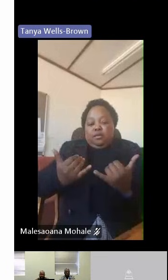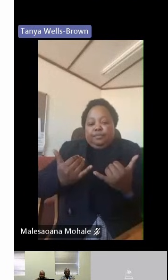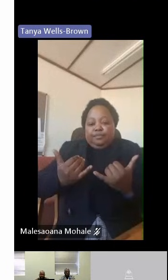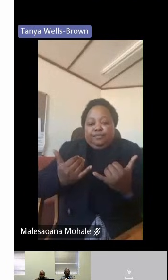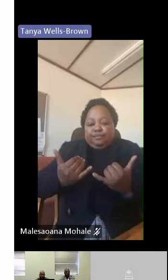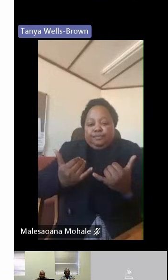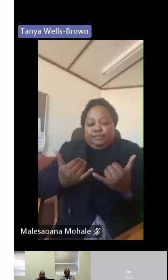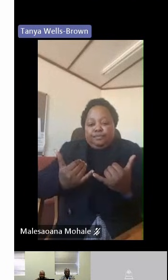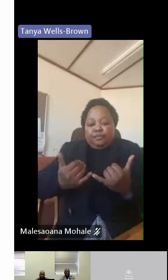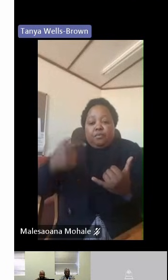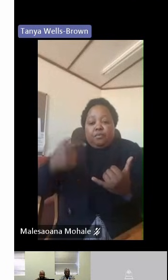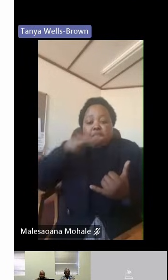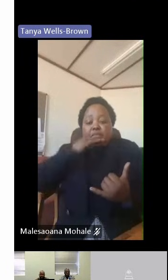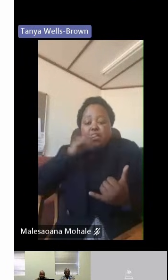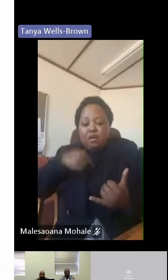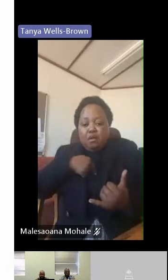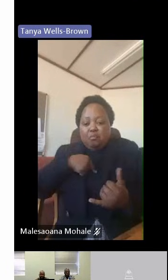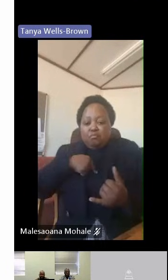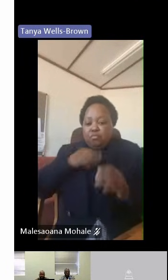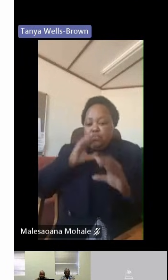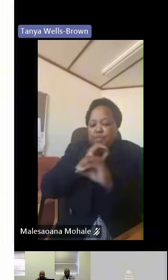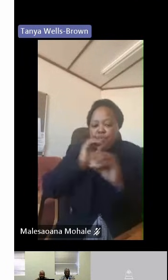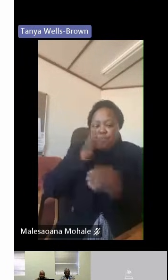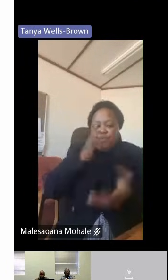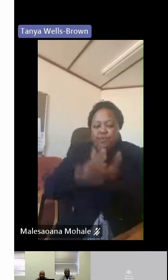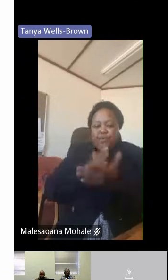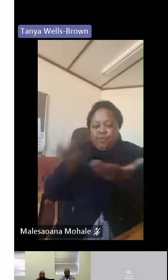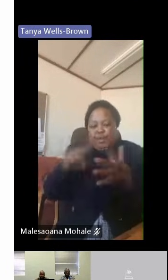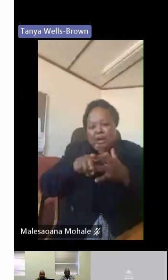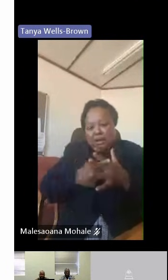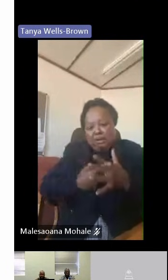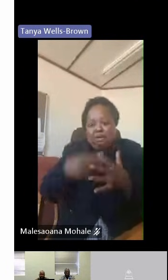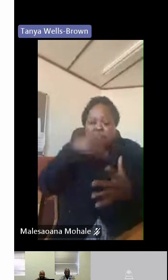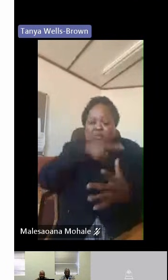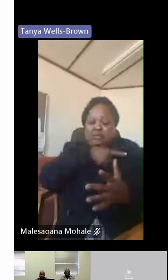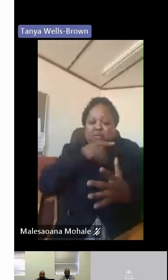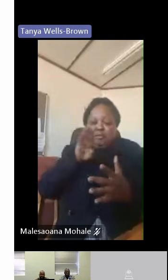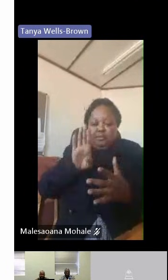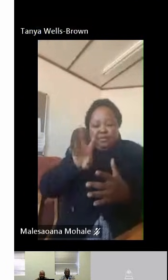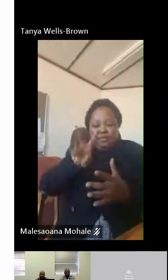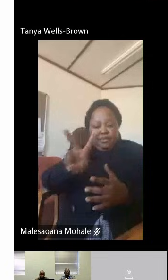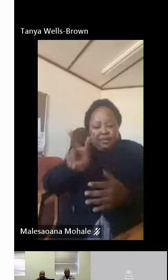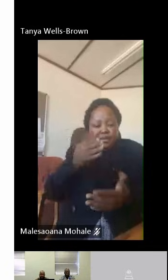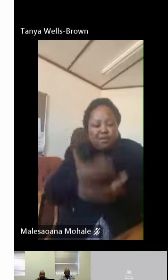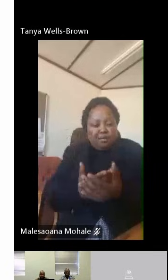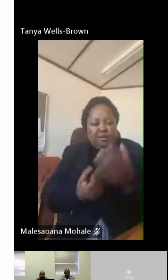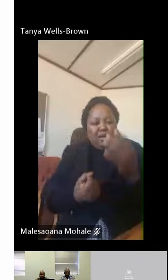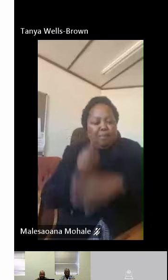around, I'm really worried about who responds to gender-based violence. I'm not sure whether it's done well.